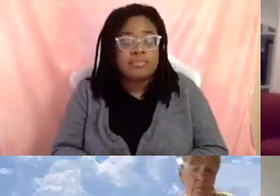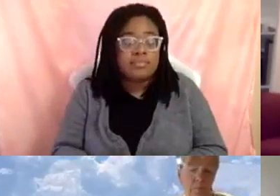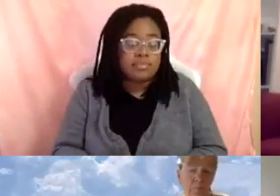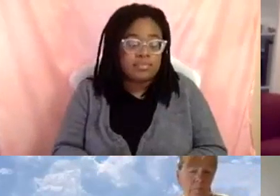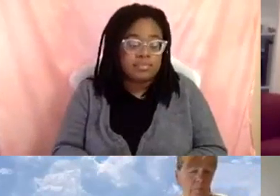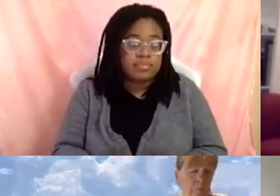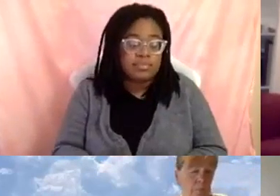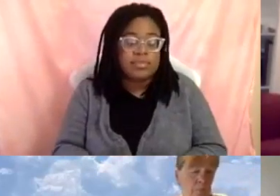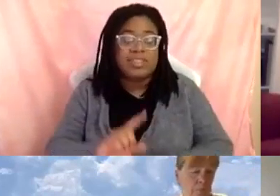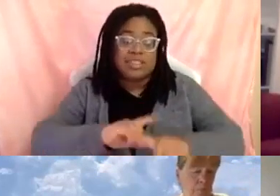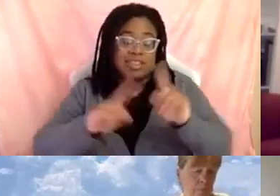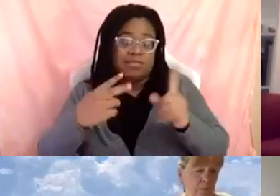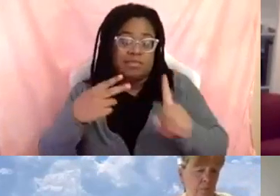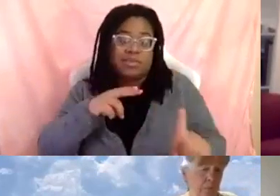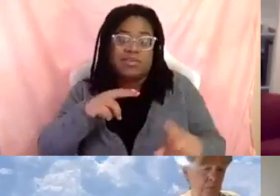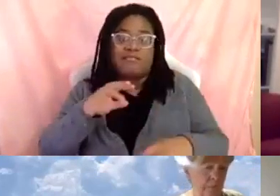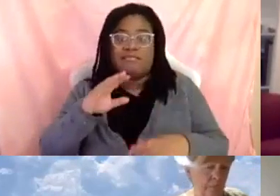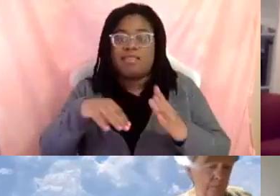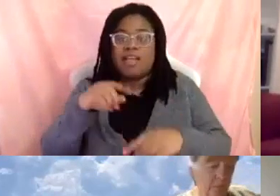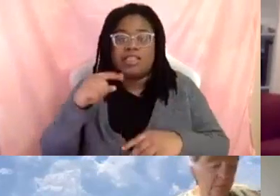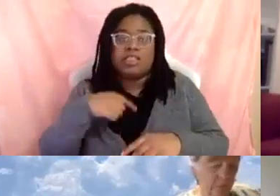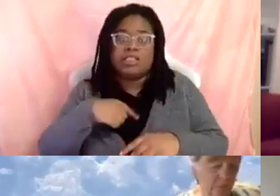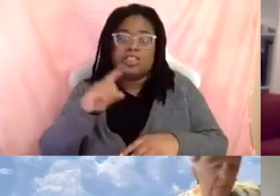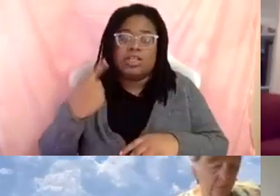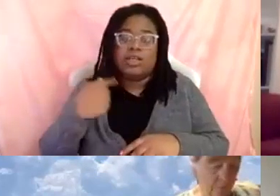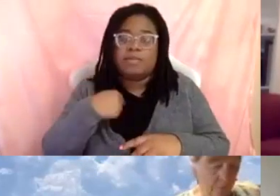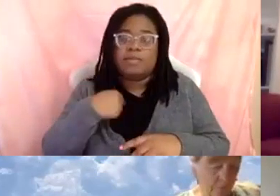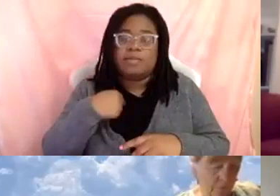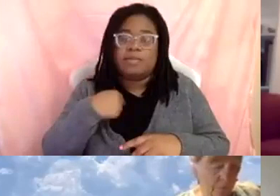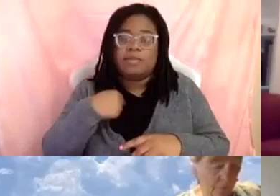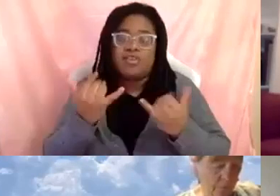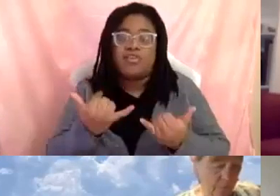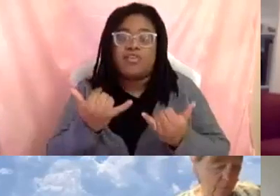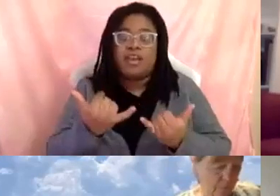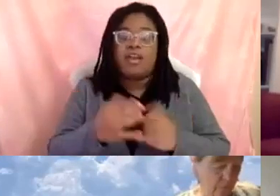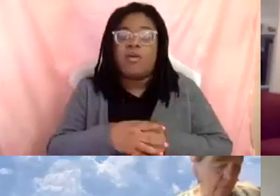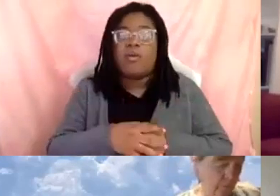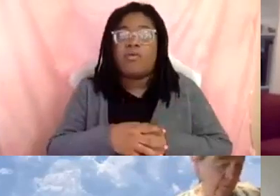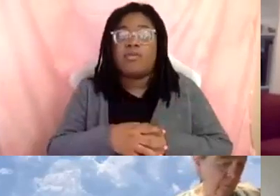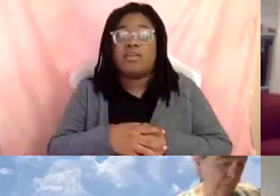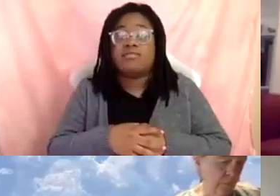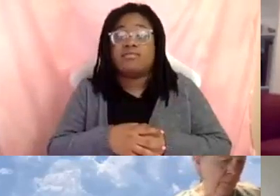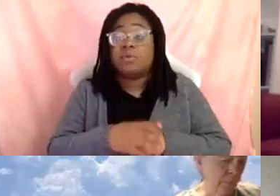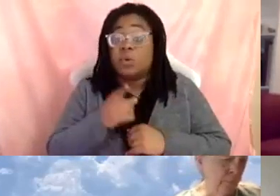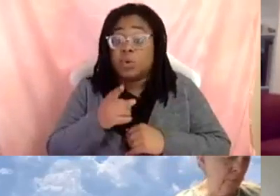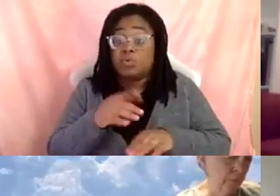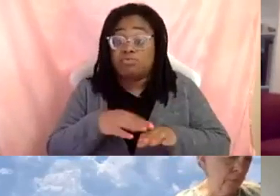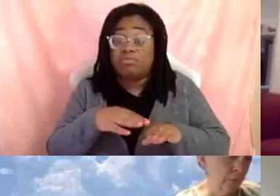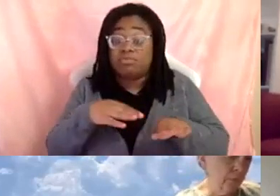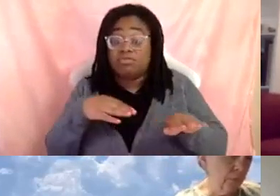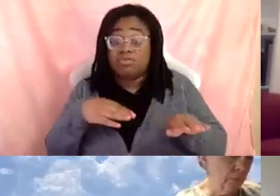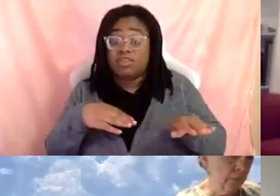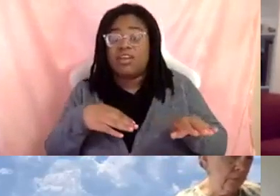in a different perspective than me just creating it just now. Because sometimes when you take a step away and examine the